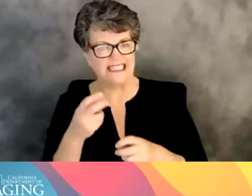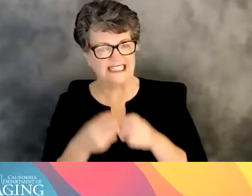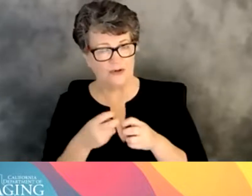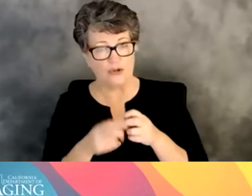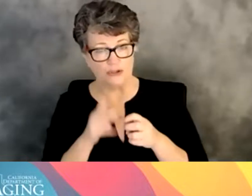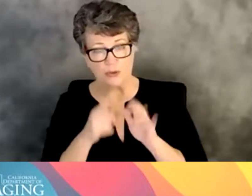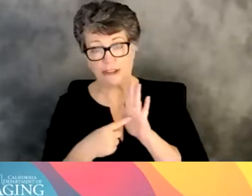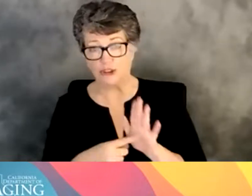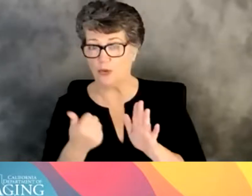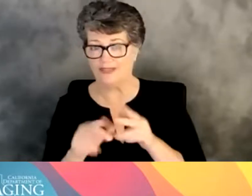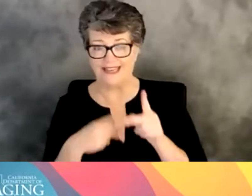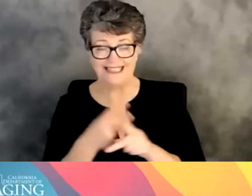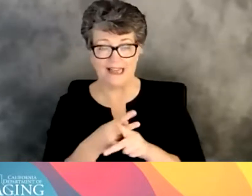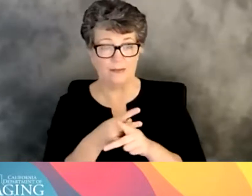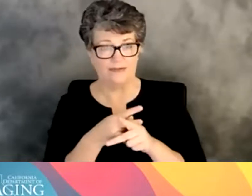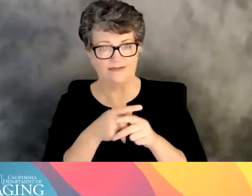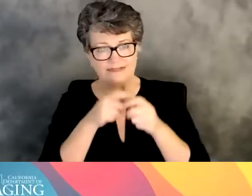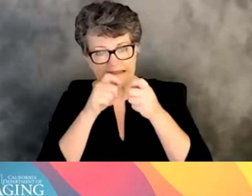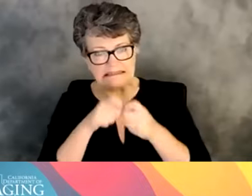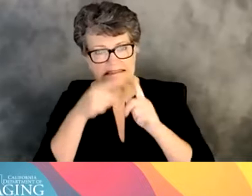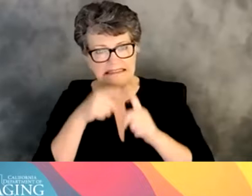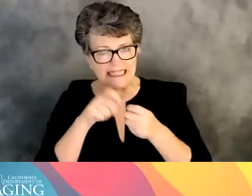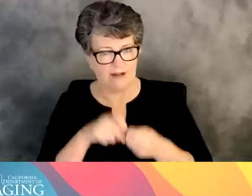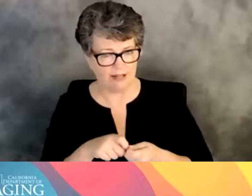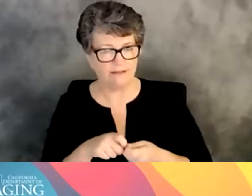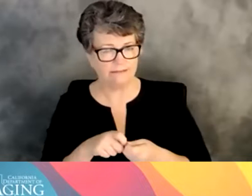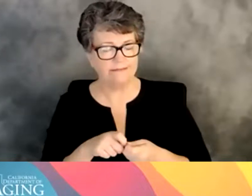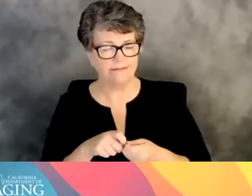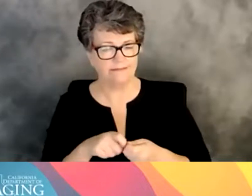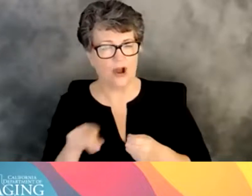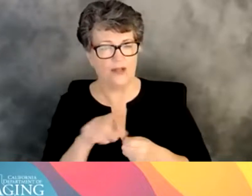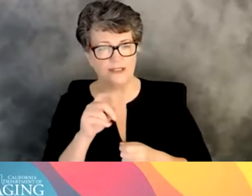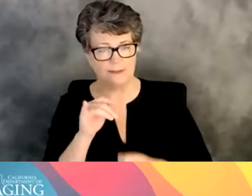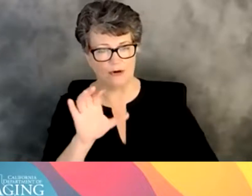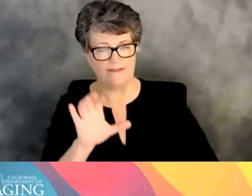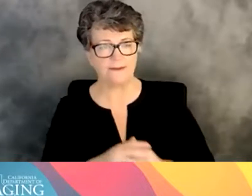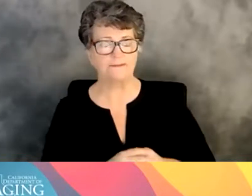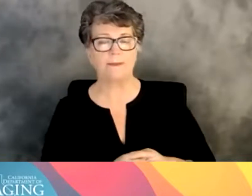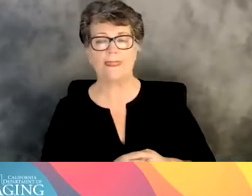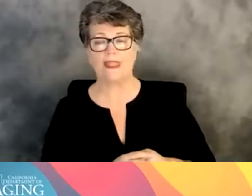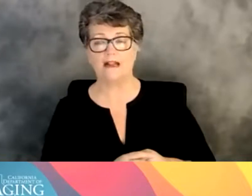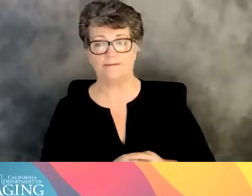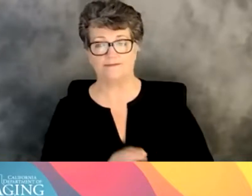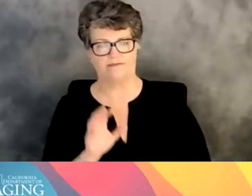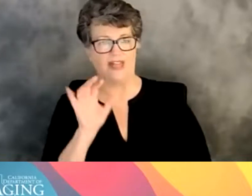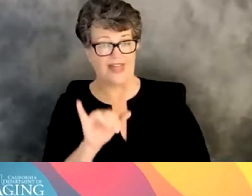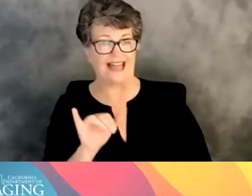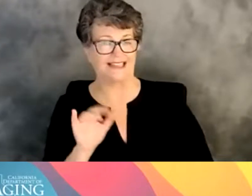show with any kind of granularity a lot of detail on those demographics. So that's the